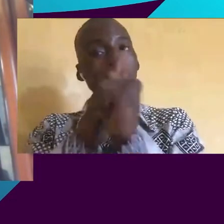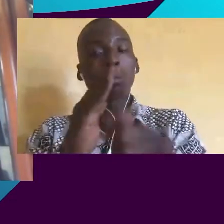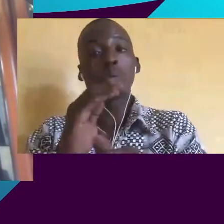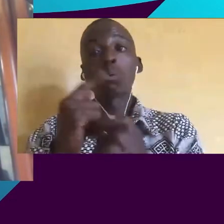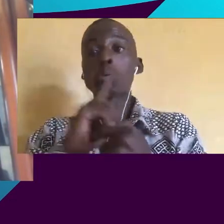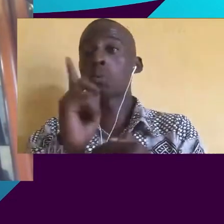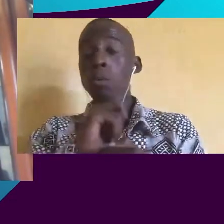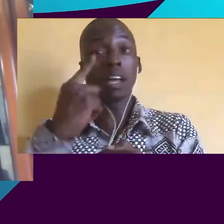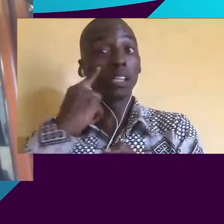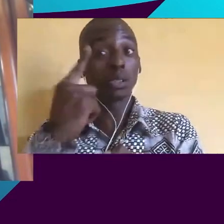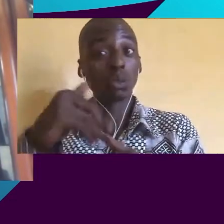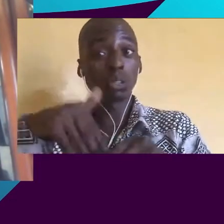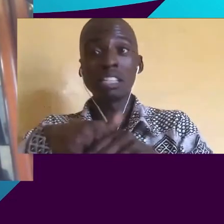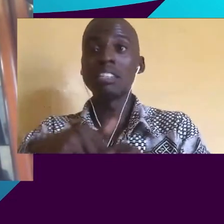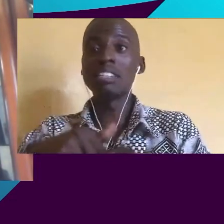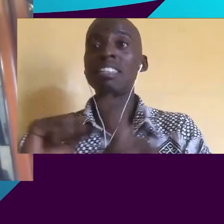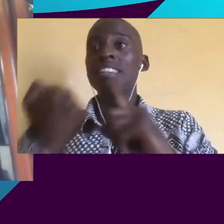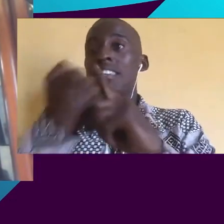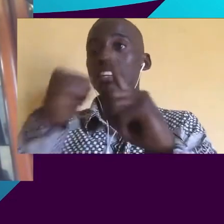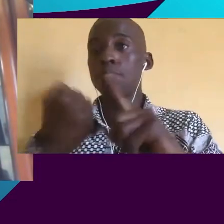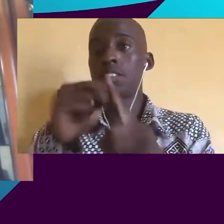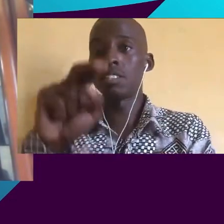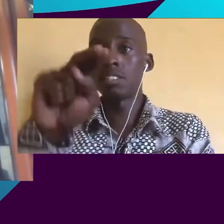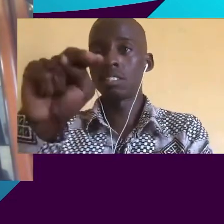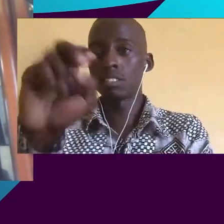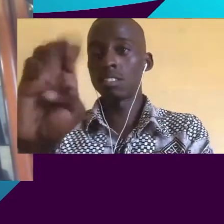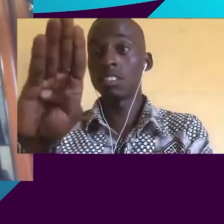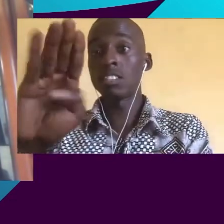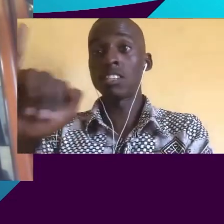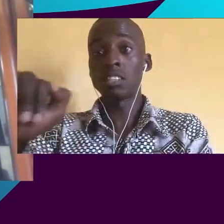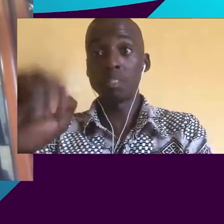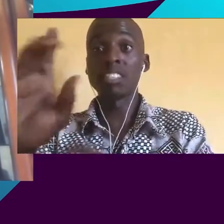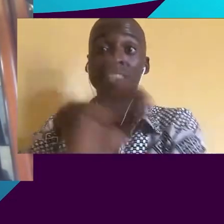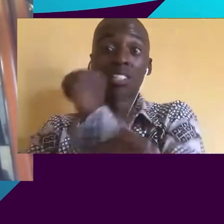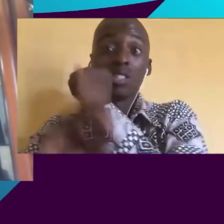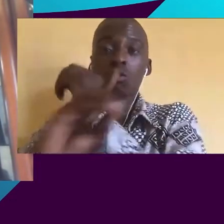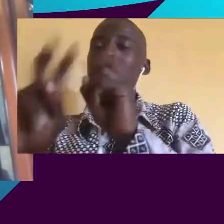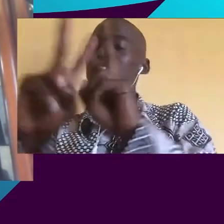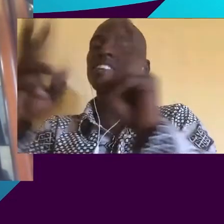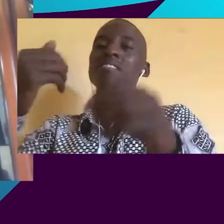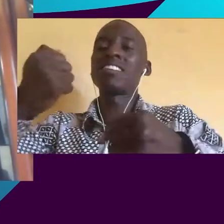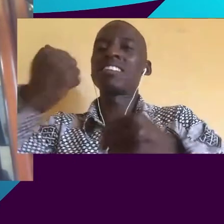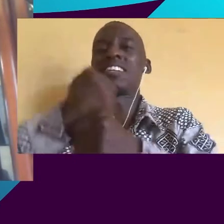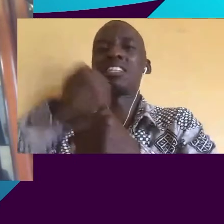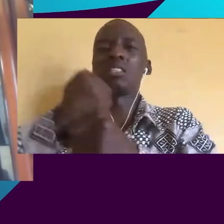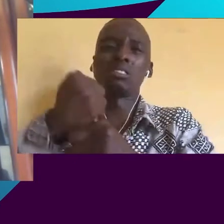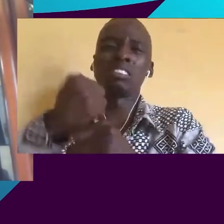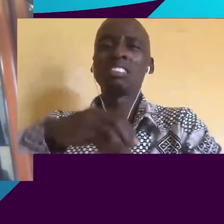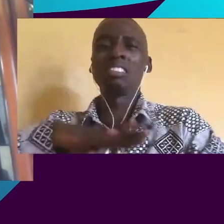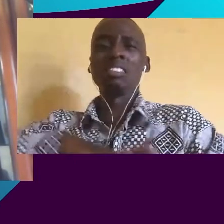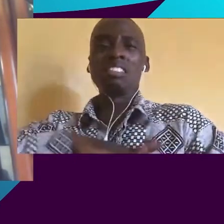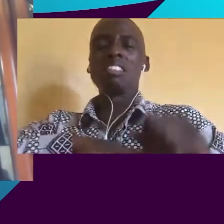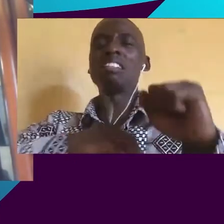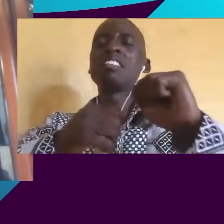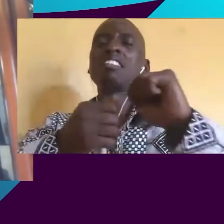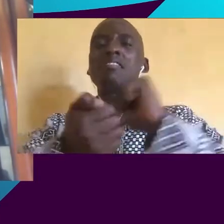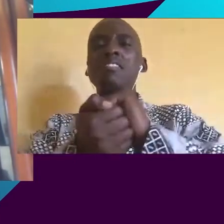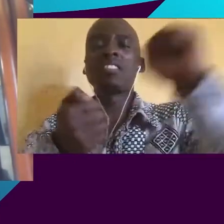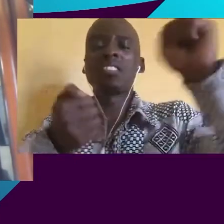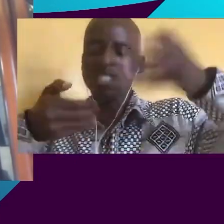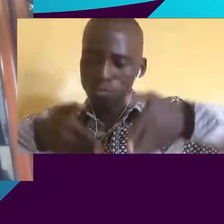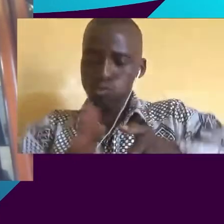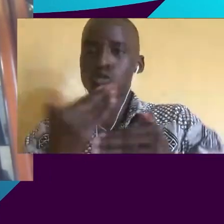NABY. Yeah, I saw it in NABY. And they are very young. They're about 15. They have their children. And my goodness, they have deep